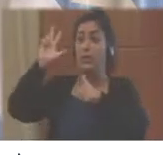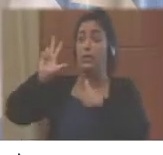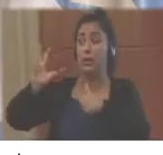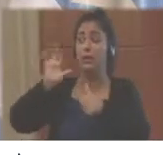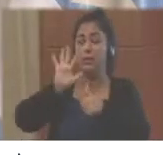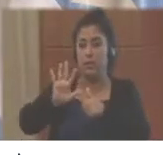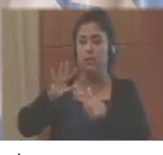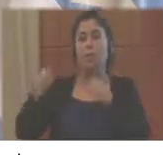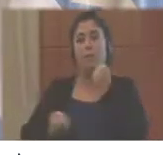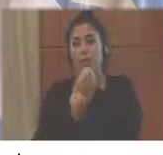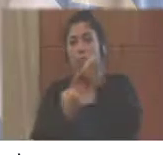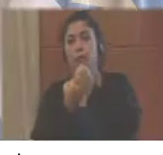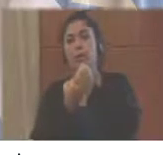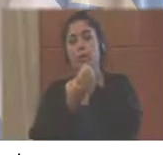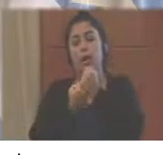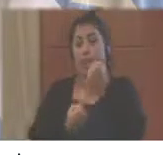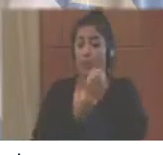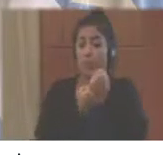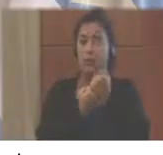the